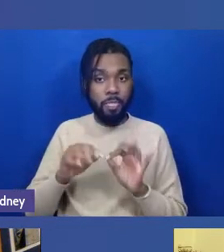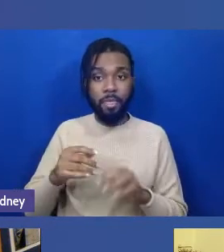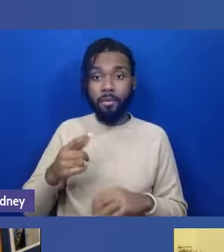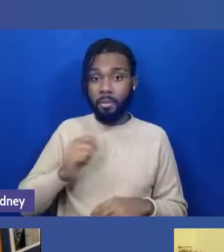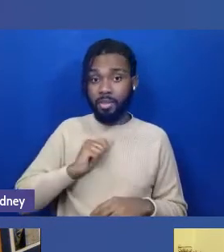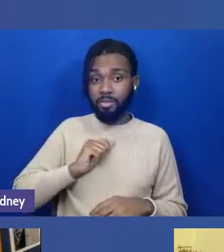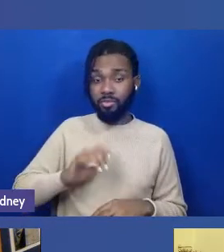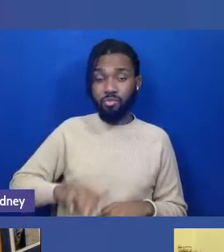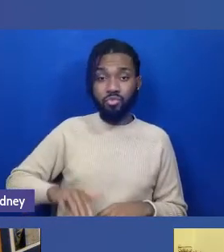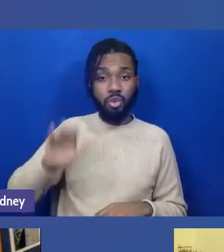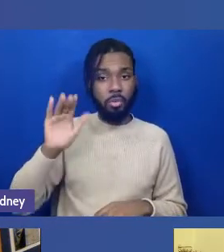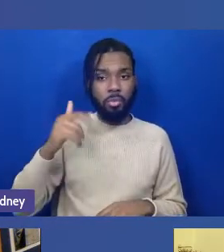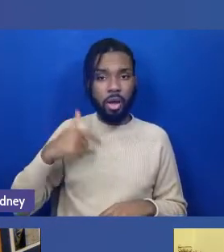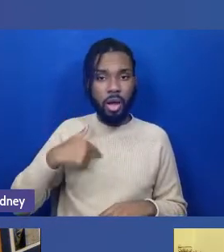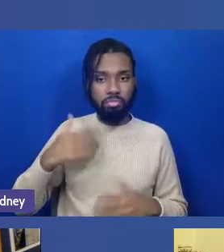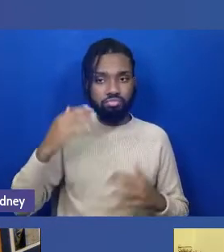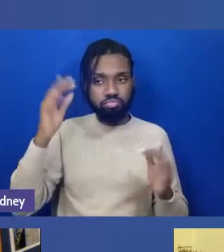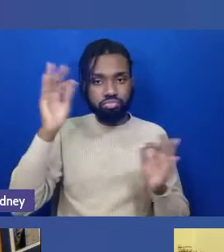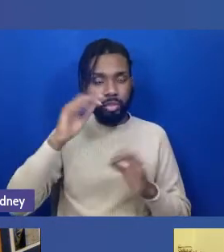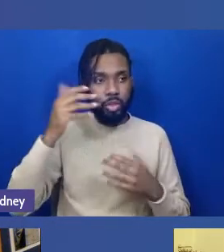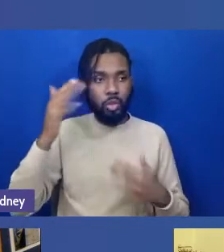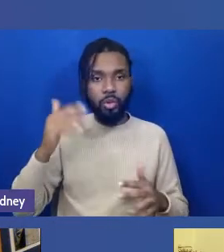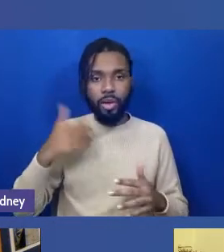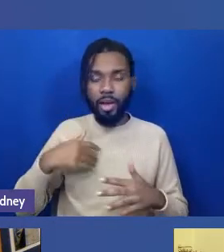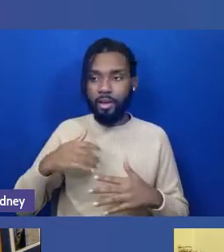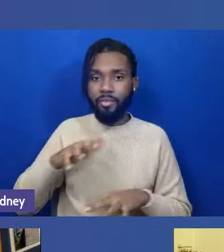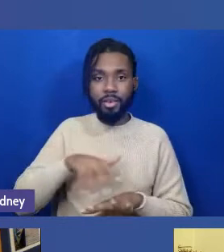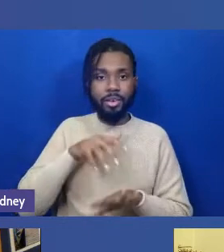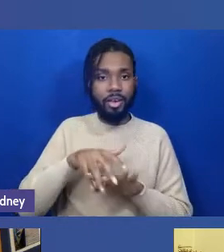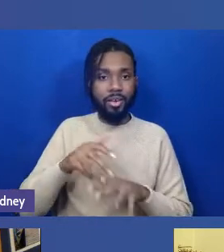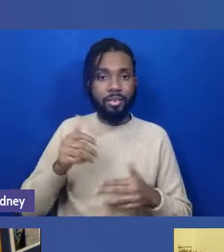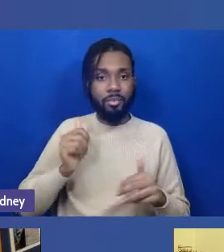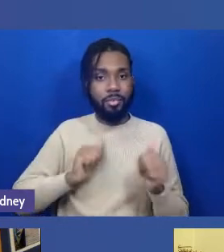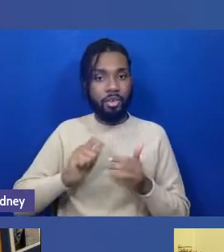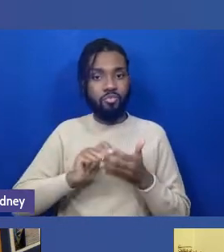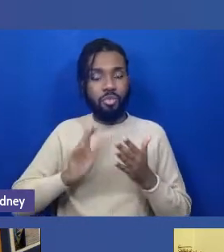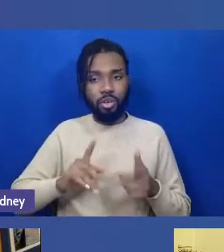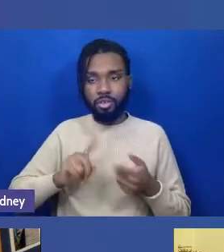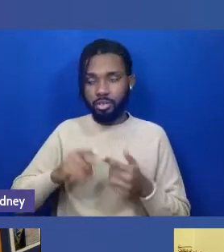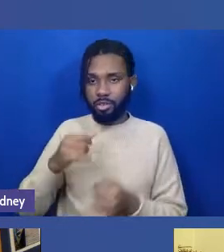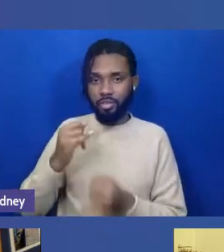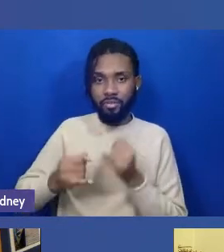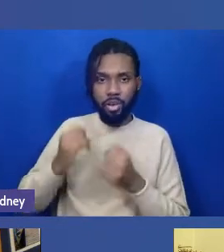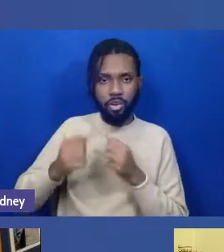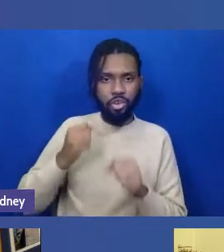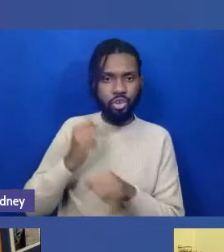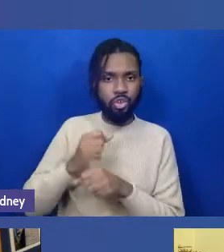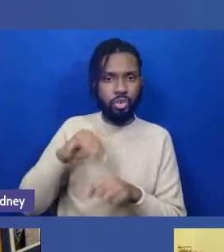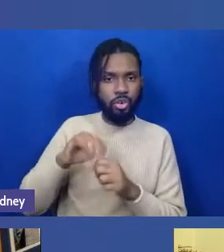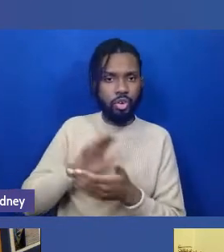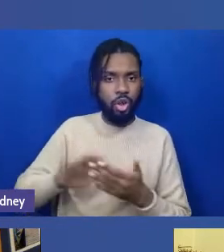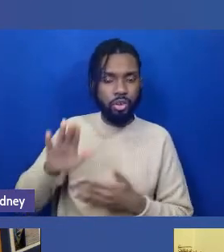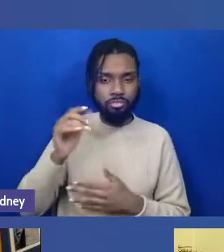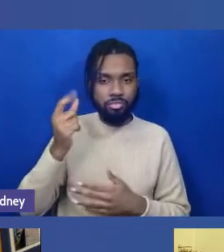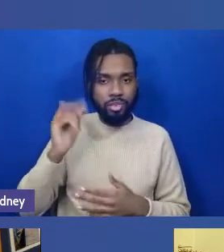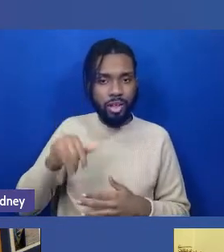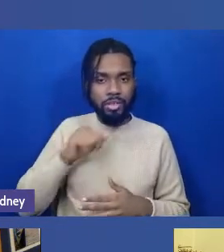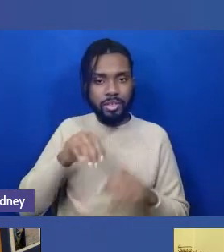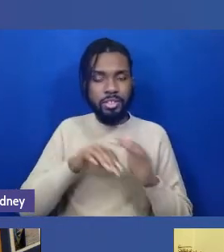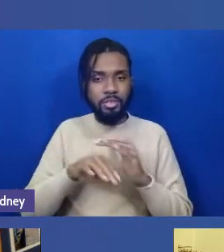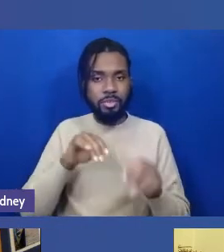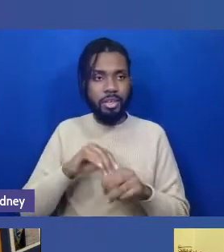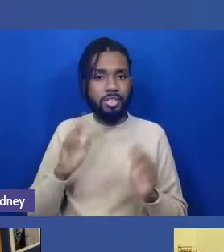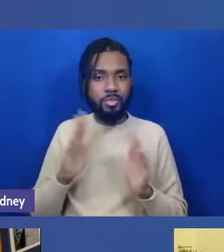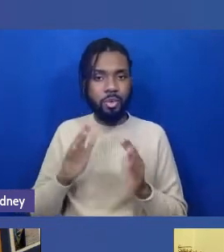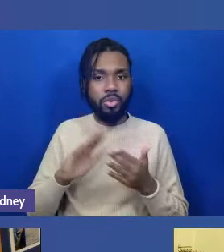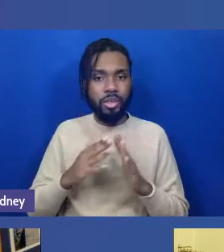I didn't find out that there were Native playwrights until my final year of college, because that's not what's accessible, you know, in a small town. You go to the bookstore,